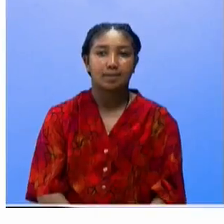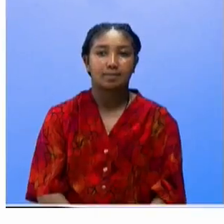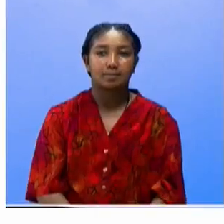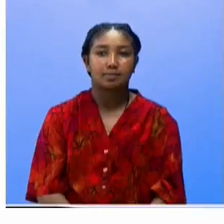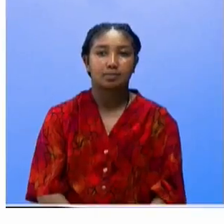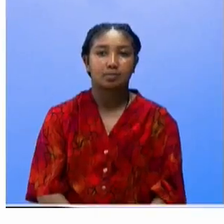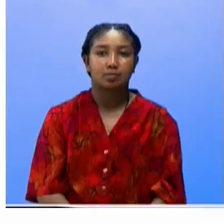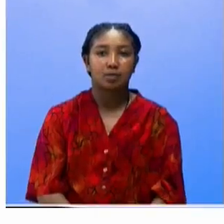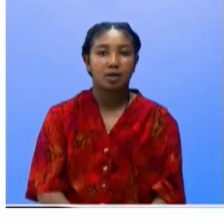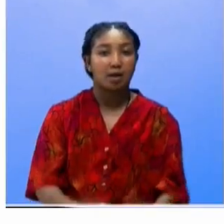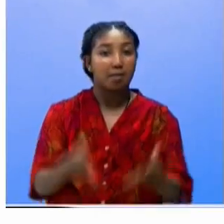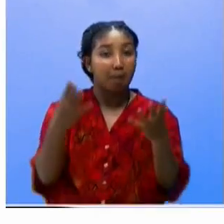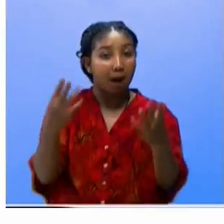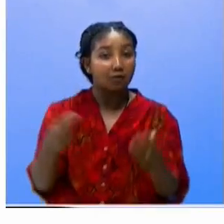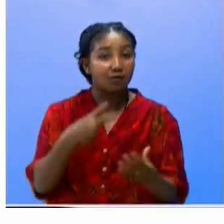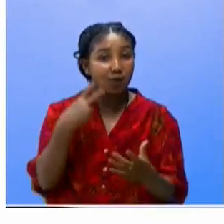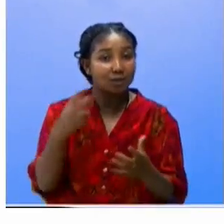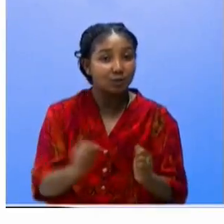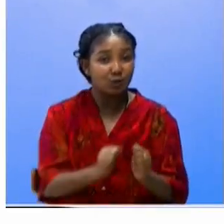with